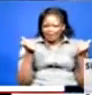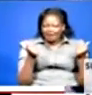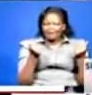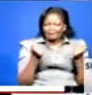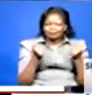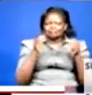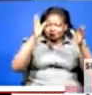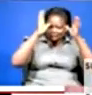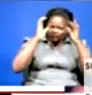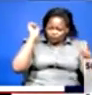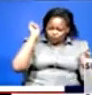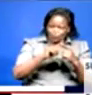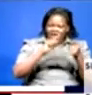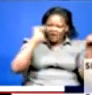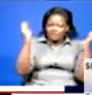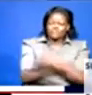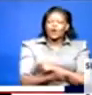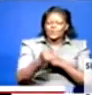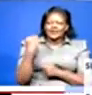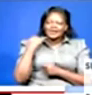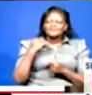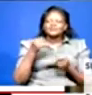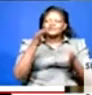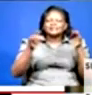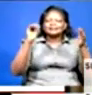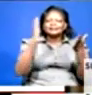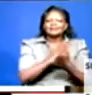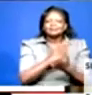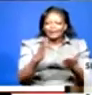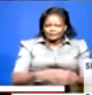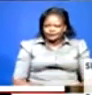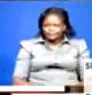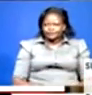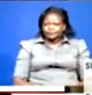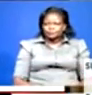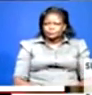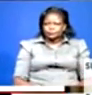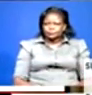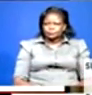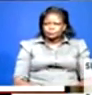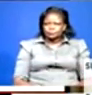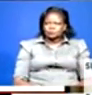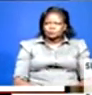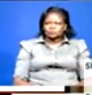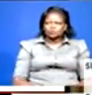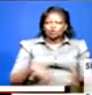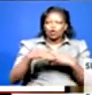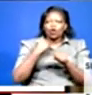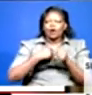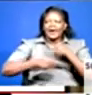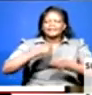initiatives geared towards reforms in the criminal justice sector. All of us, we are actors in the justice